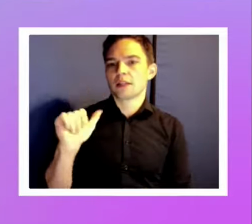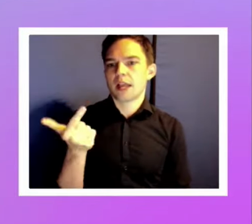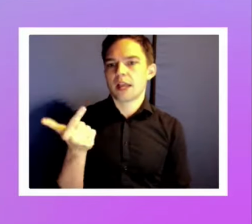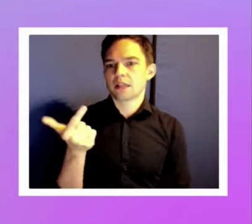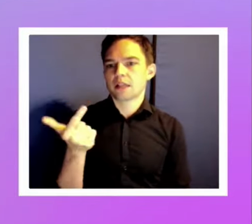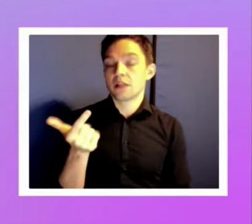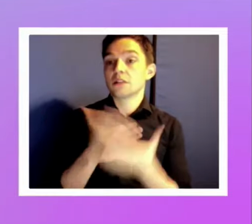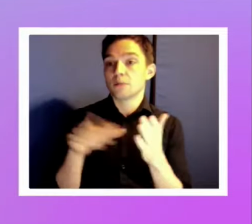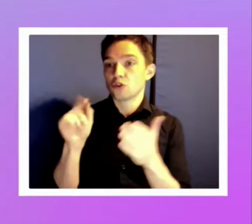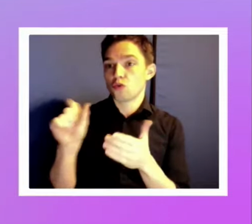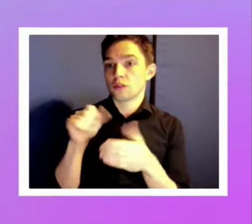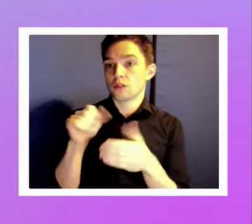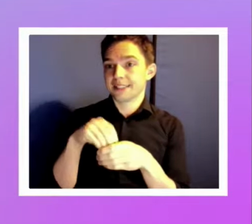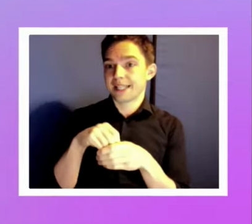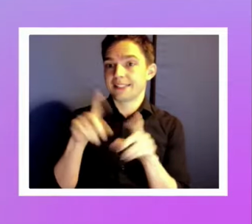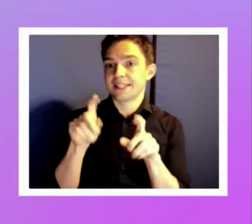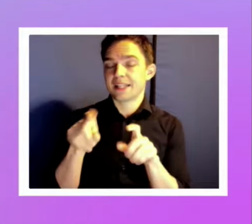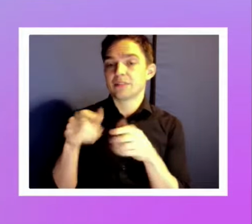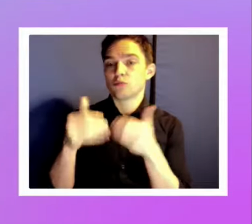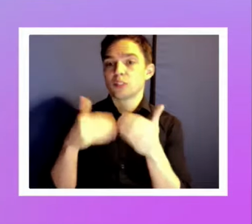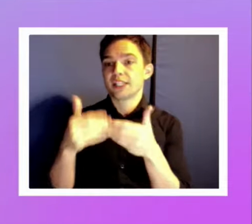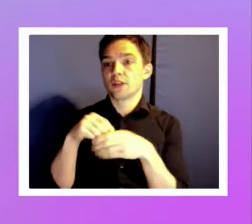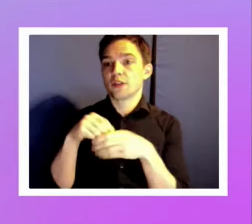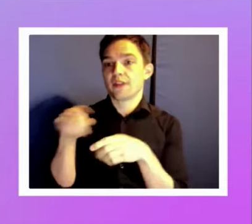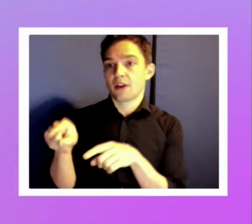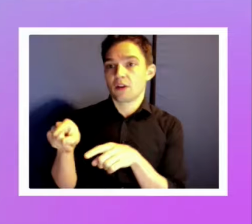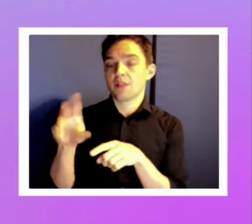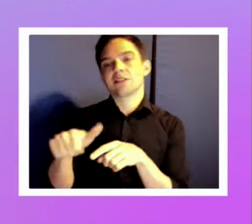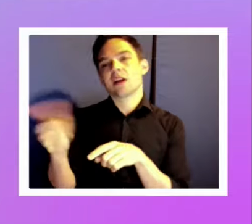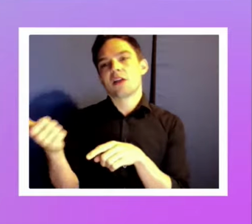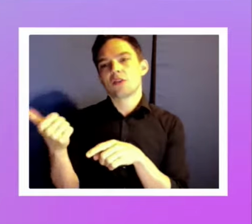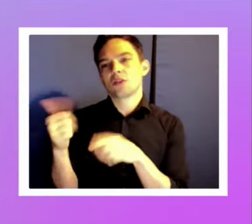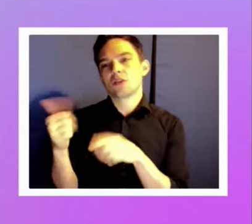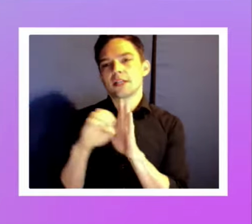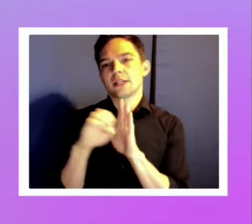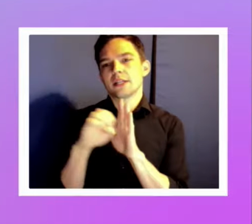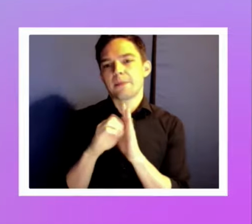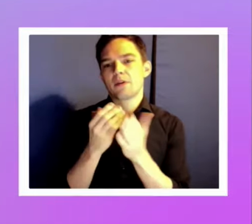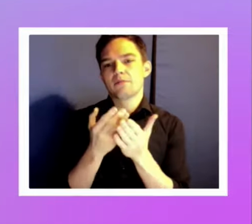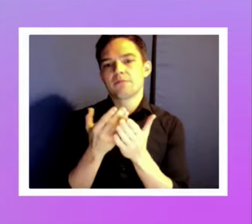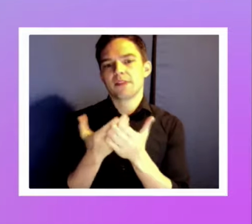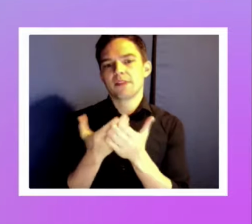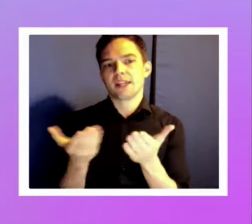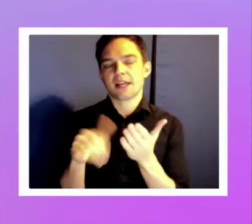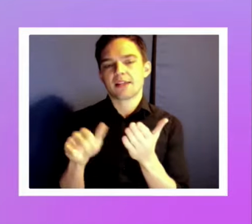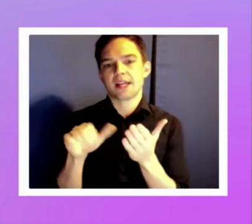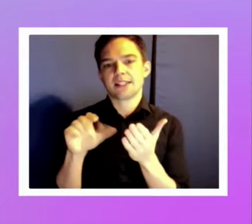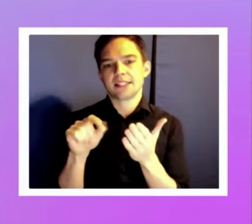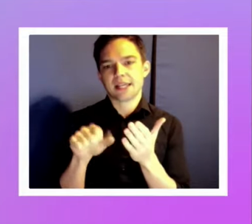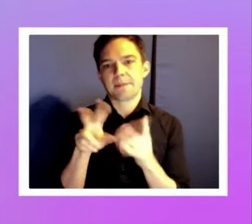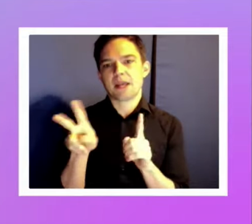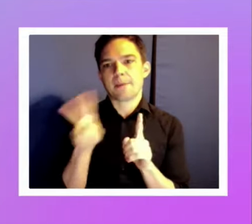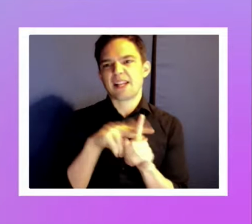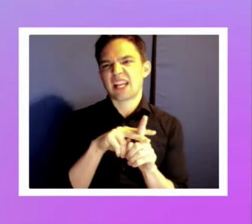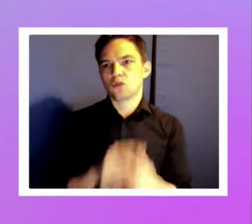there, there are test procedures in there. That's another example of a thing that ACT can be applied